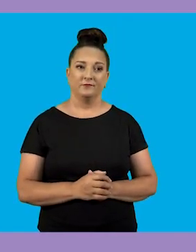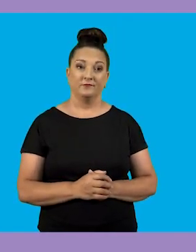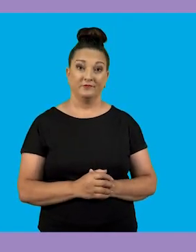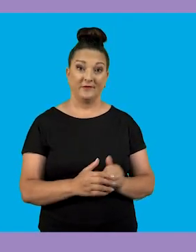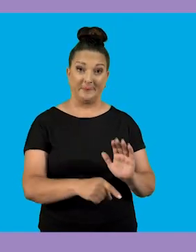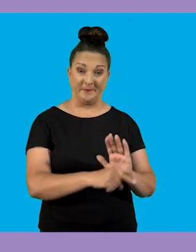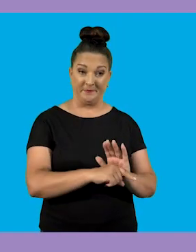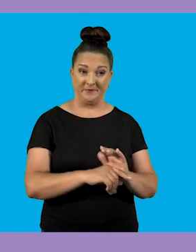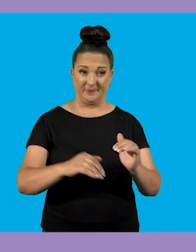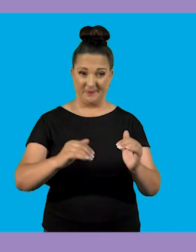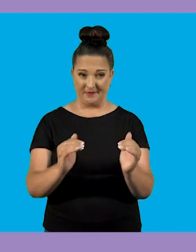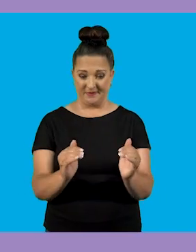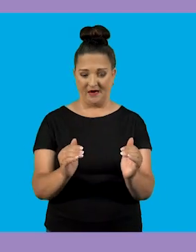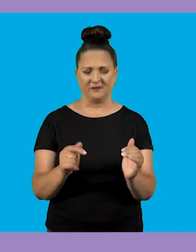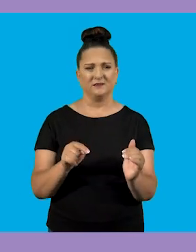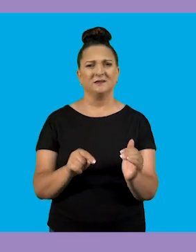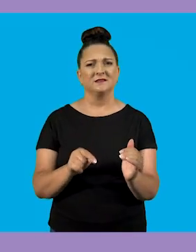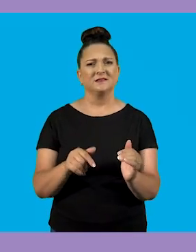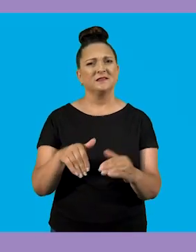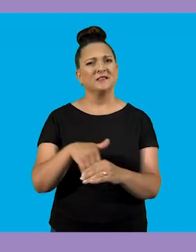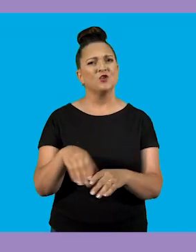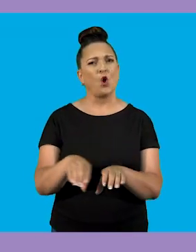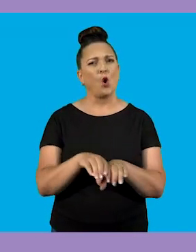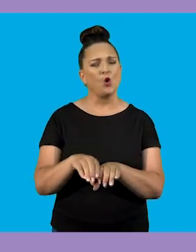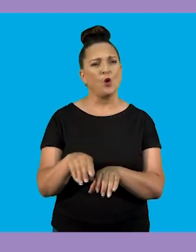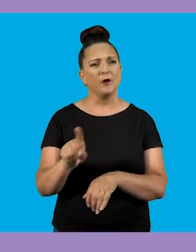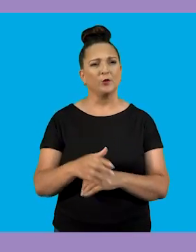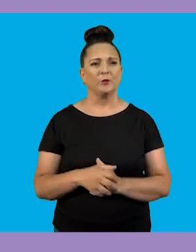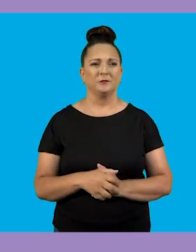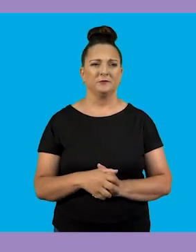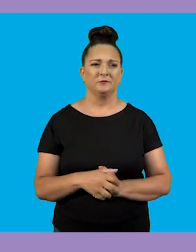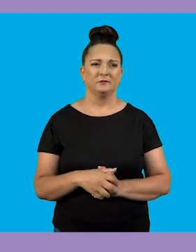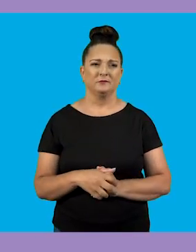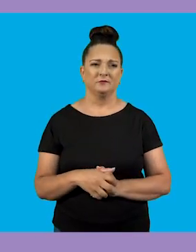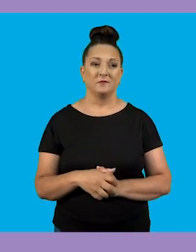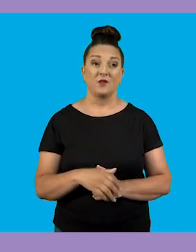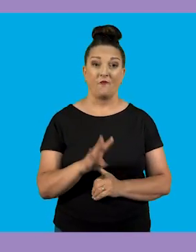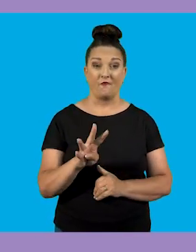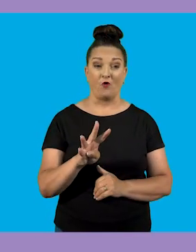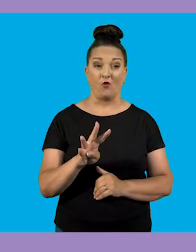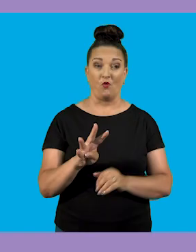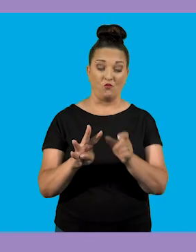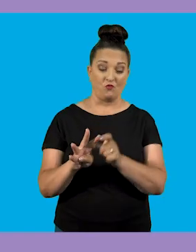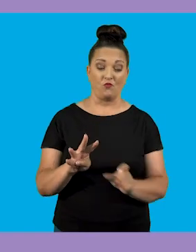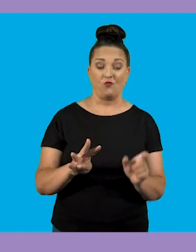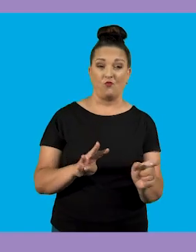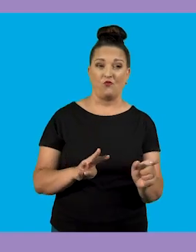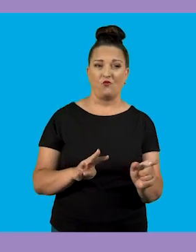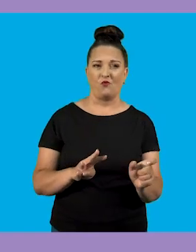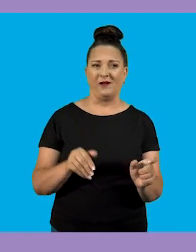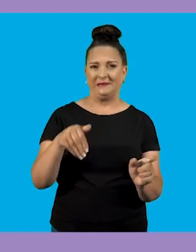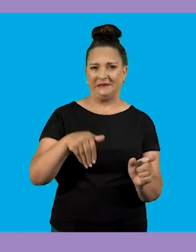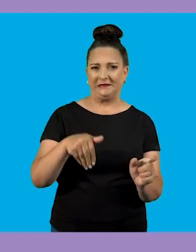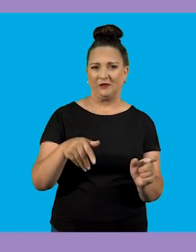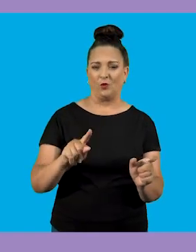Then the second group is being subtracted there. What is the common factor there? That is a common factor of 4.